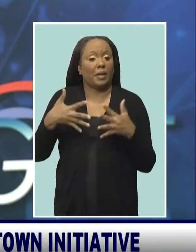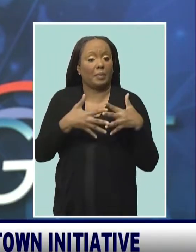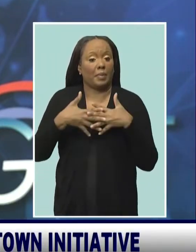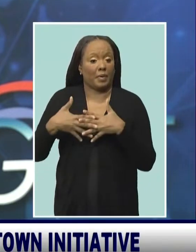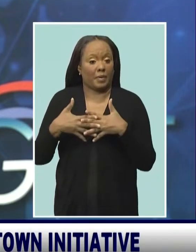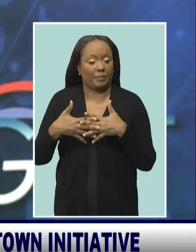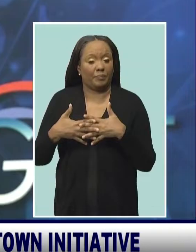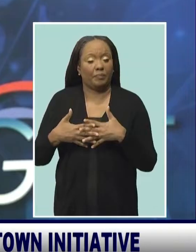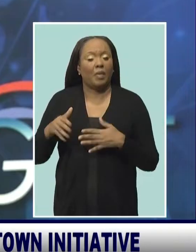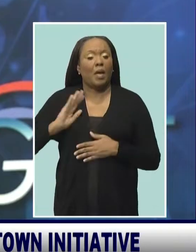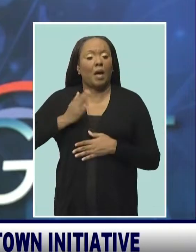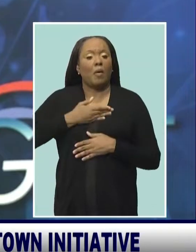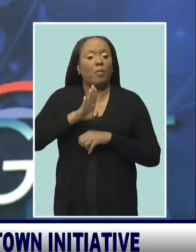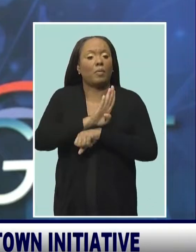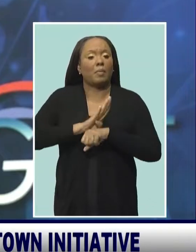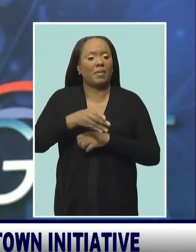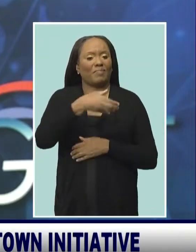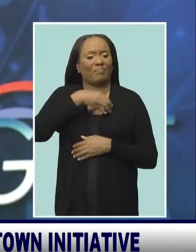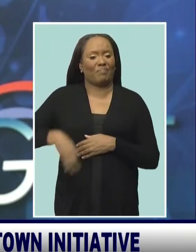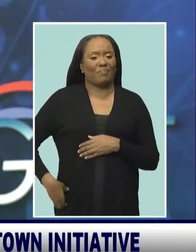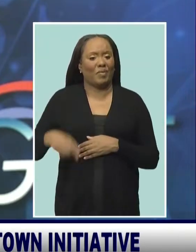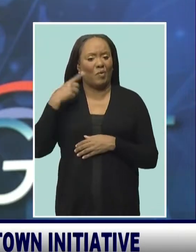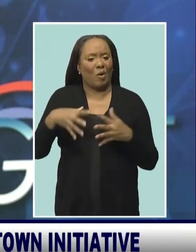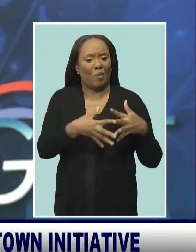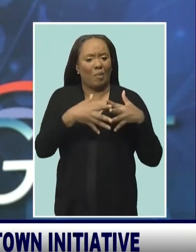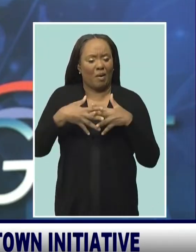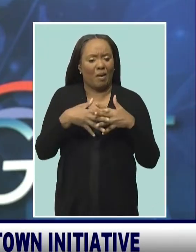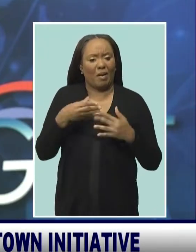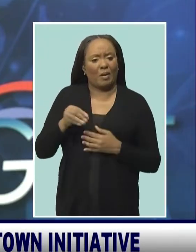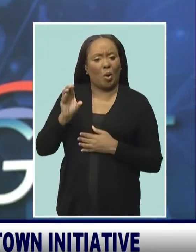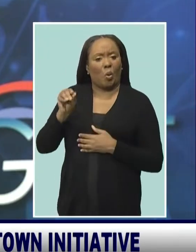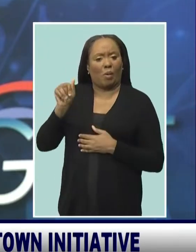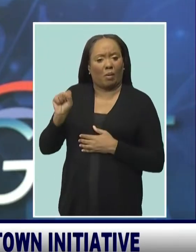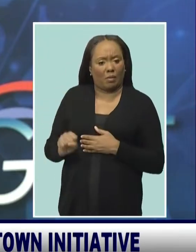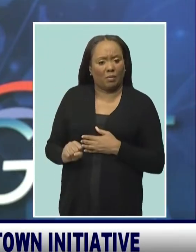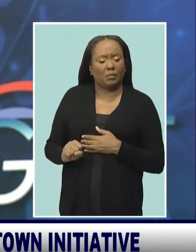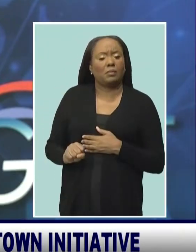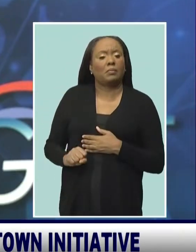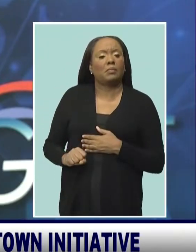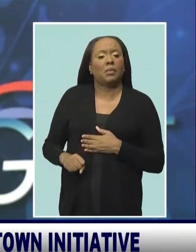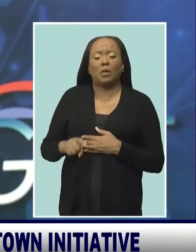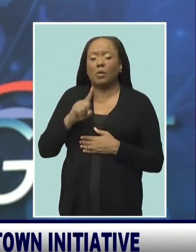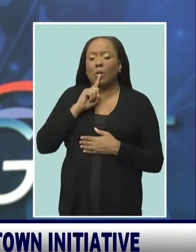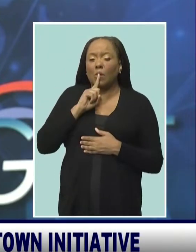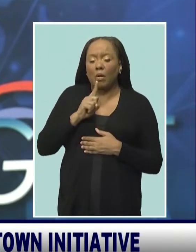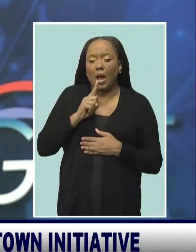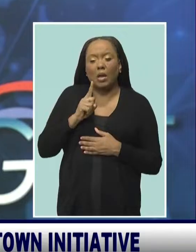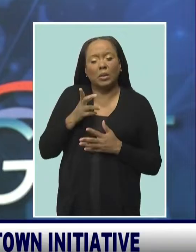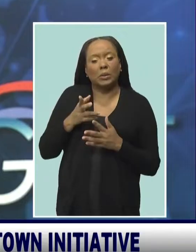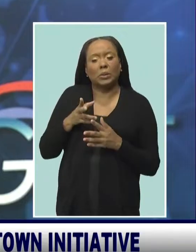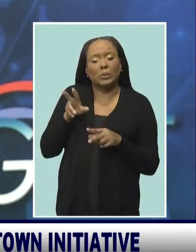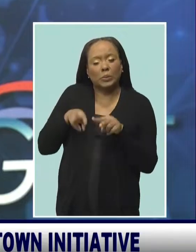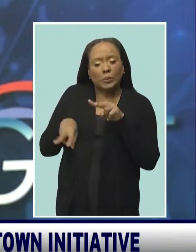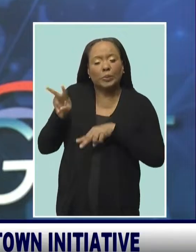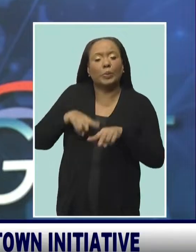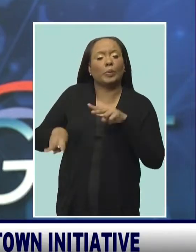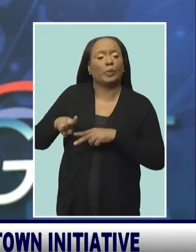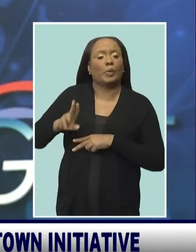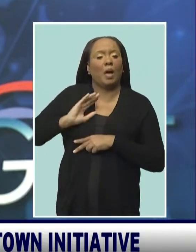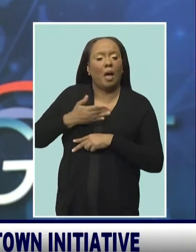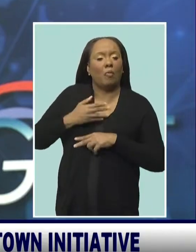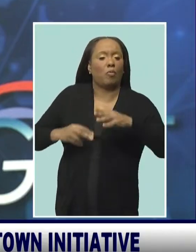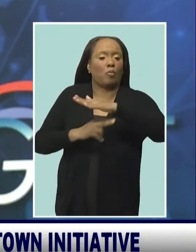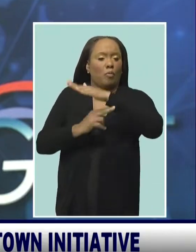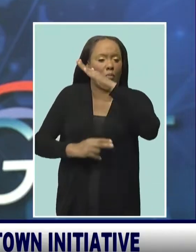to the United States and the OAS, His Excellency Noel Lynch, has been following developments with the Bridgetown Initiative, and